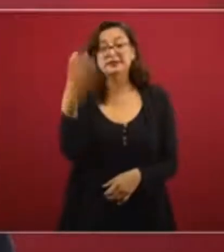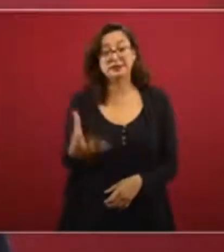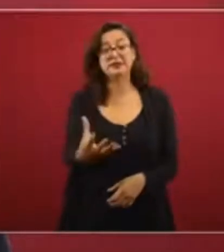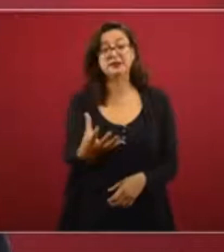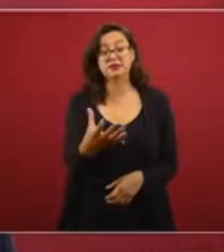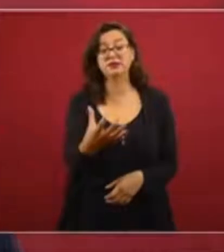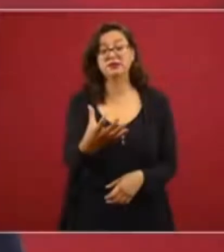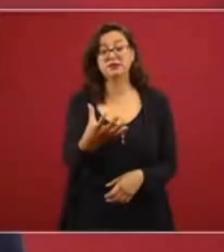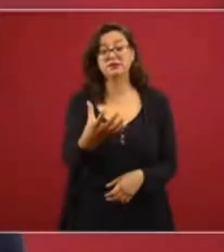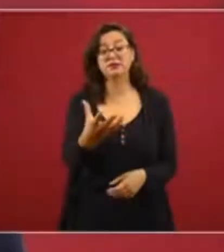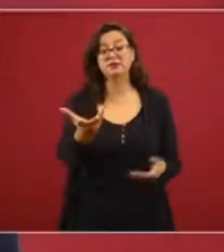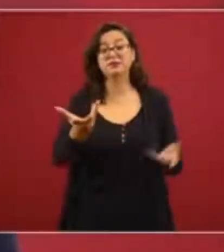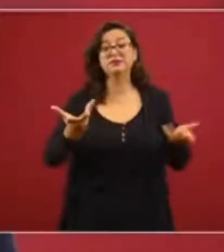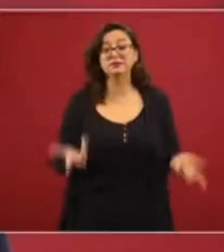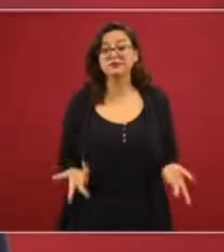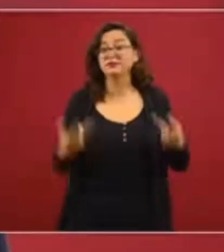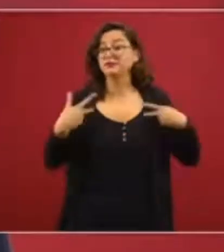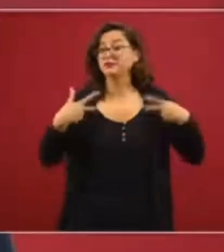de